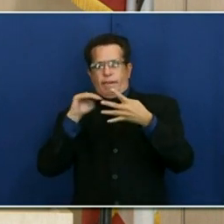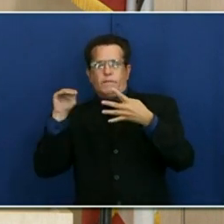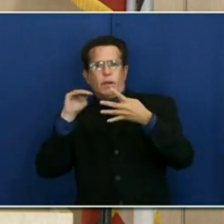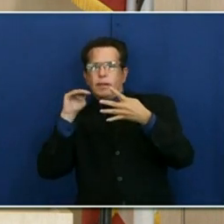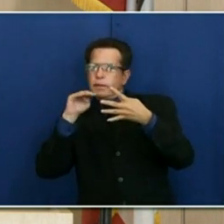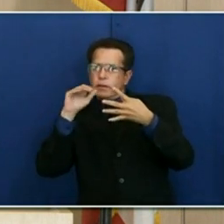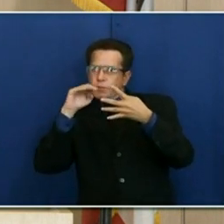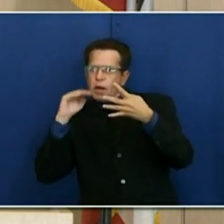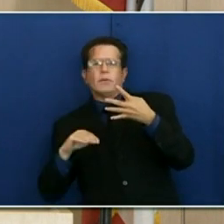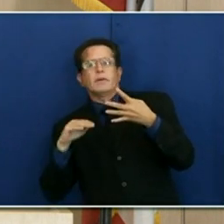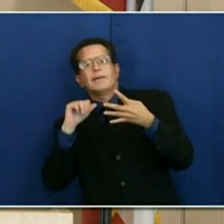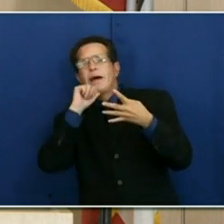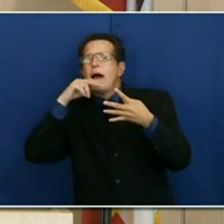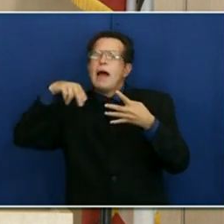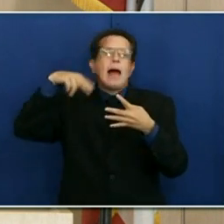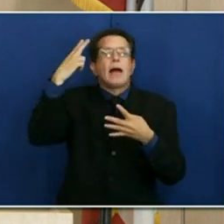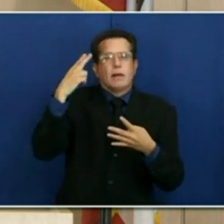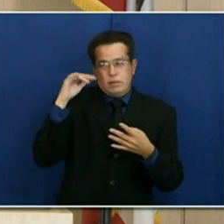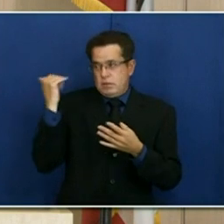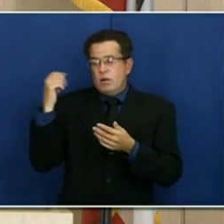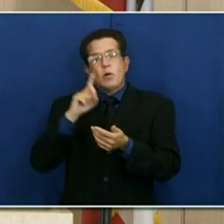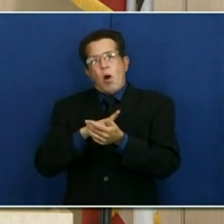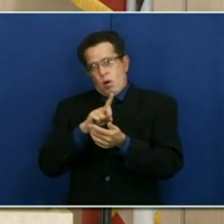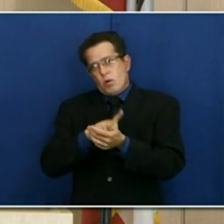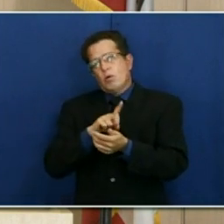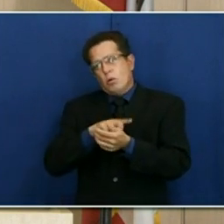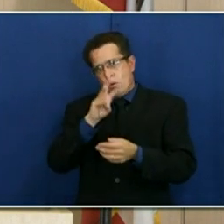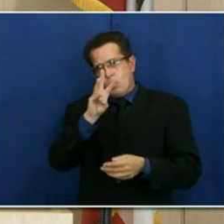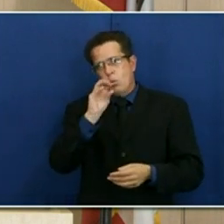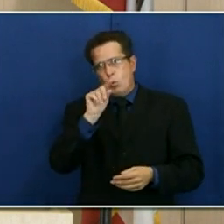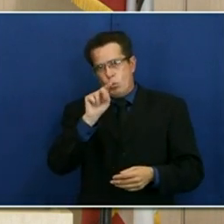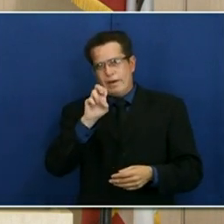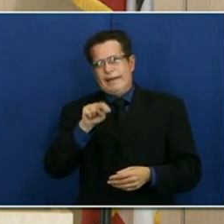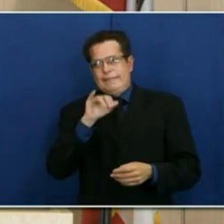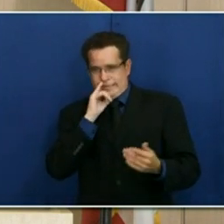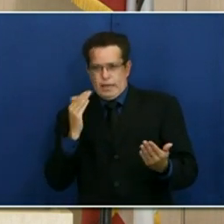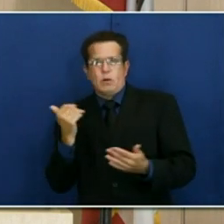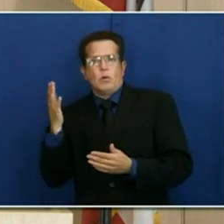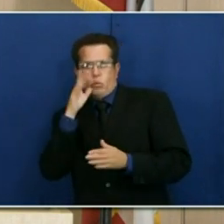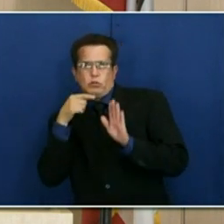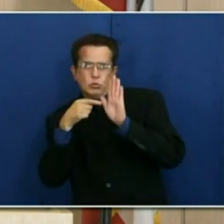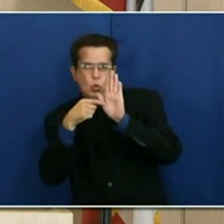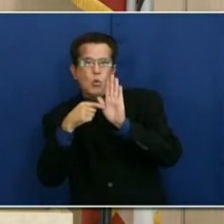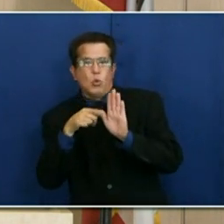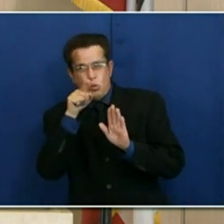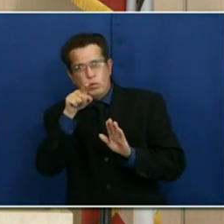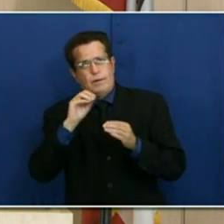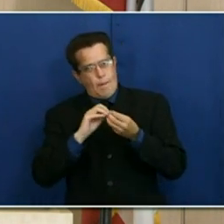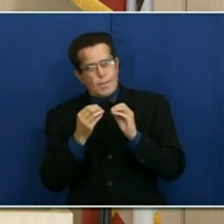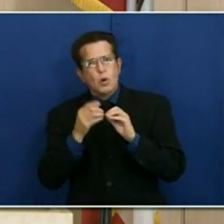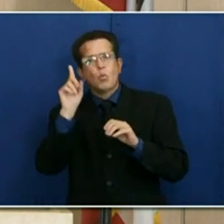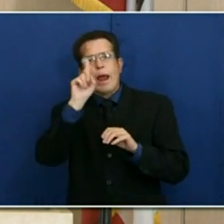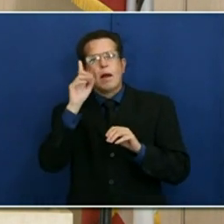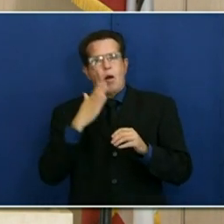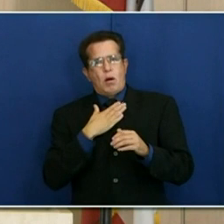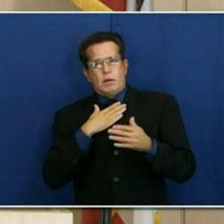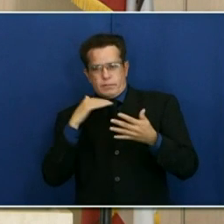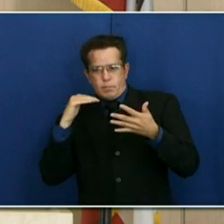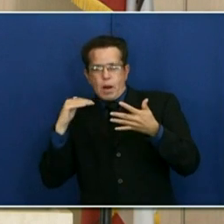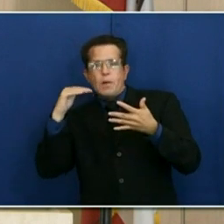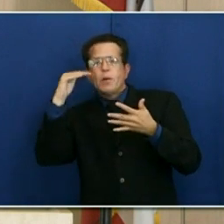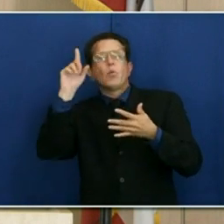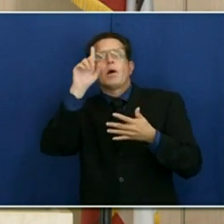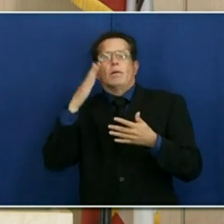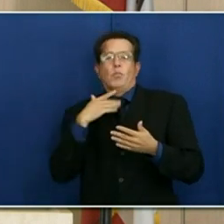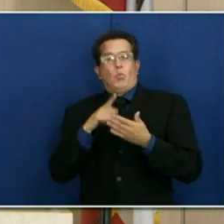open. And so Dr. Wooten is going to walk through a couple charts and again share with you the numbers, where we are, and some specific things everyone